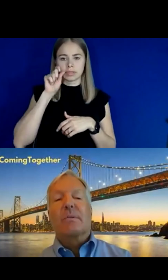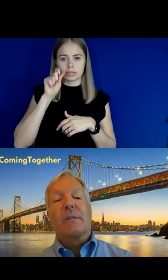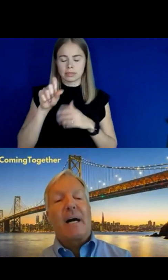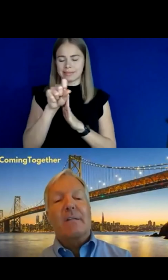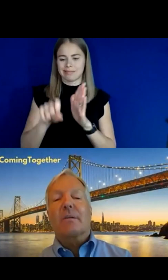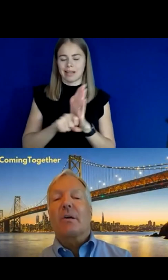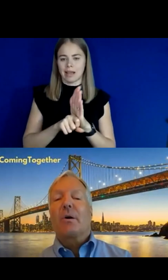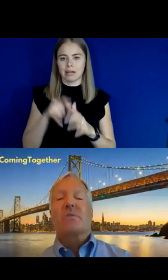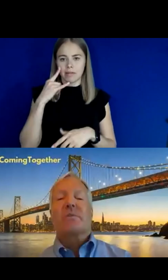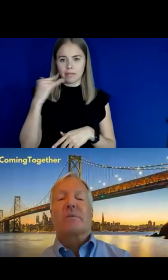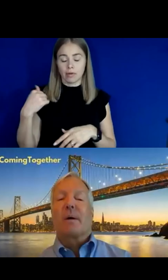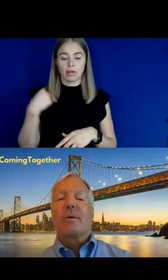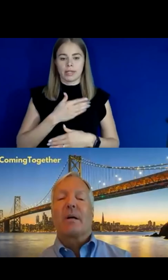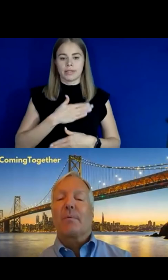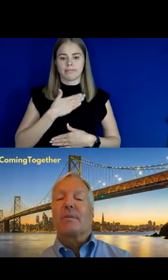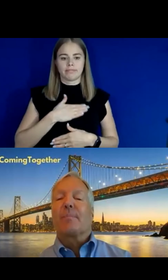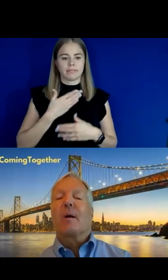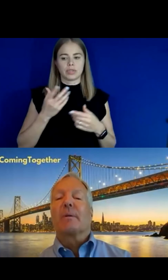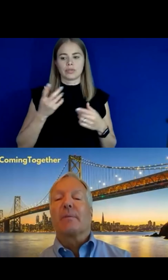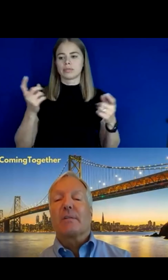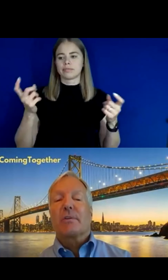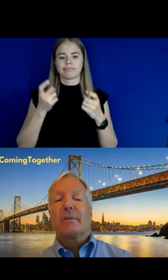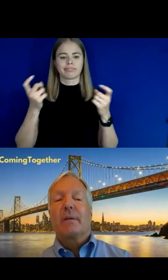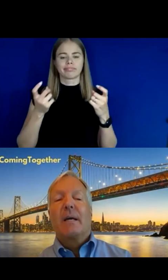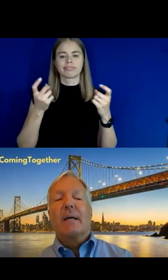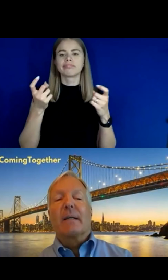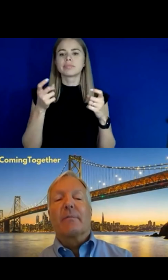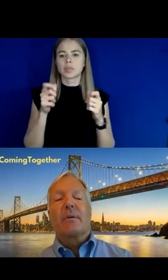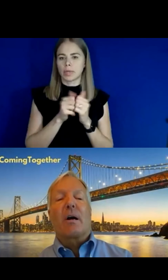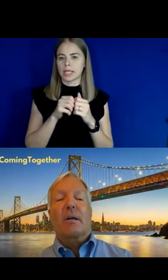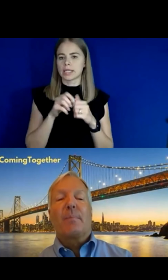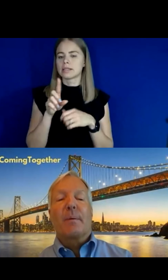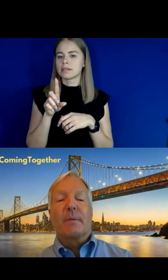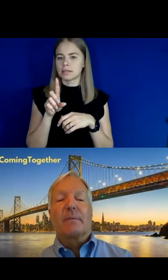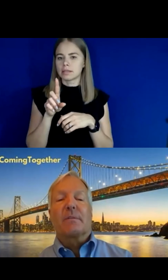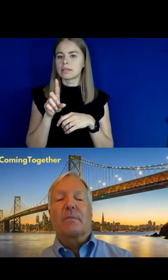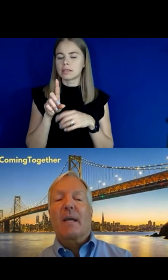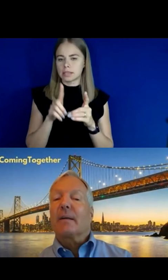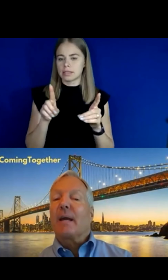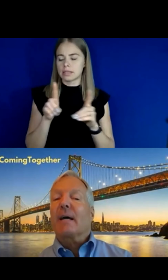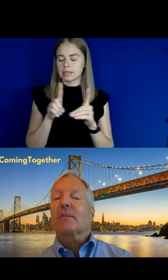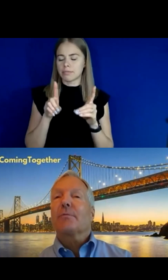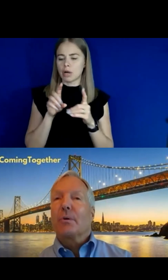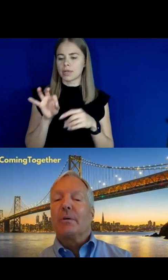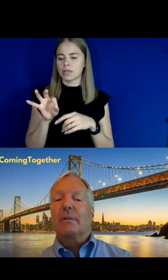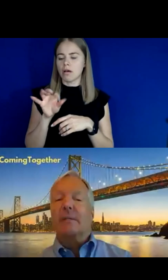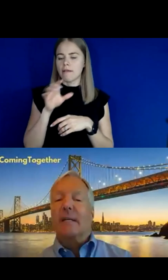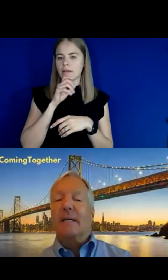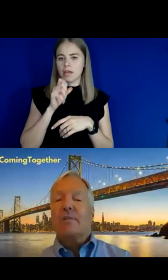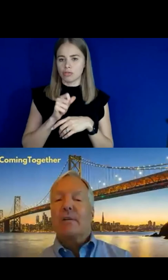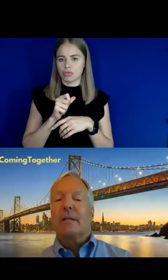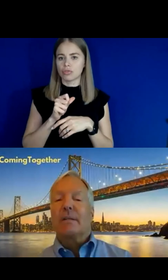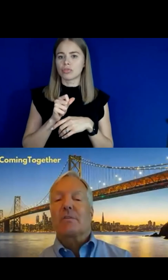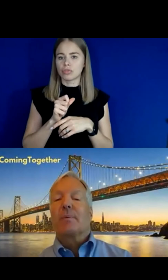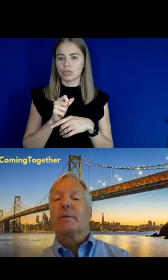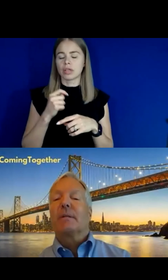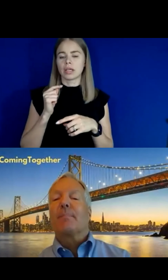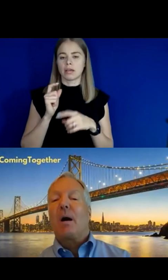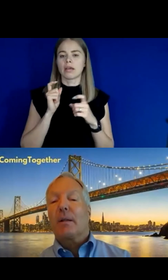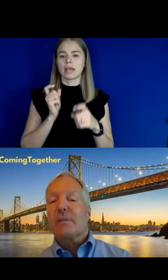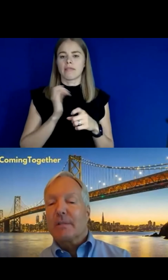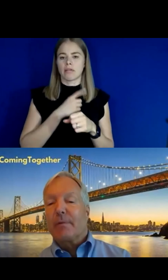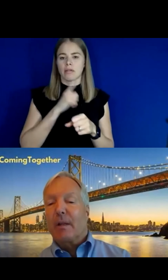We're delighted to co-host this webinar with the Department of Aging, given our commitment to take an active role in aging and